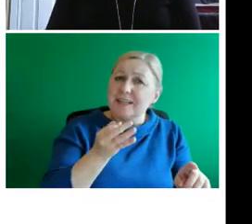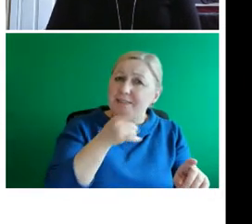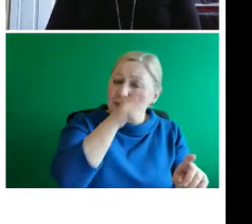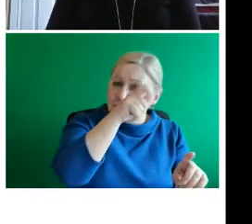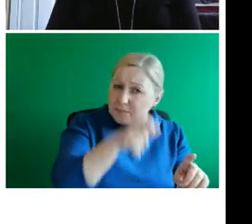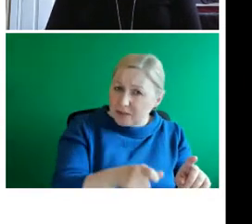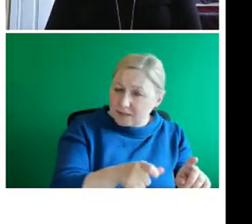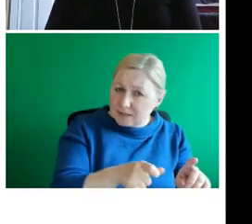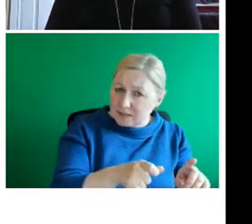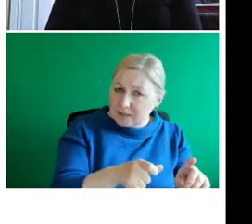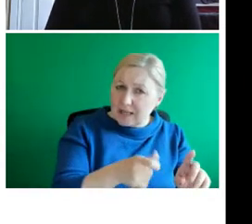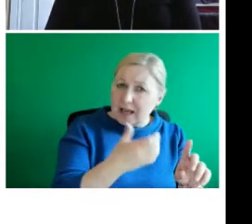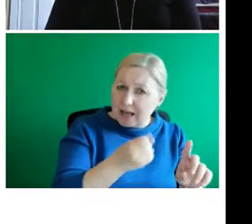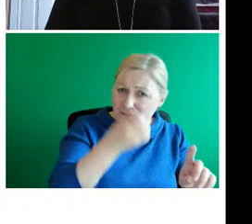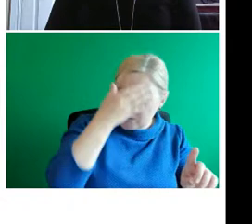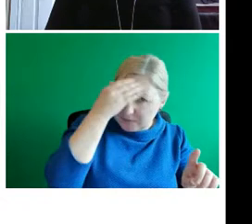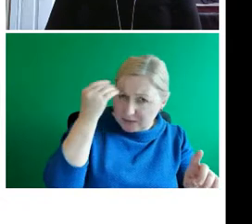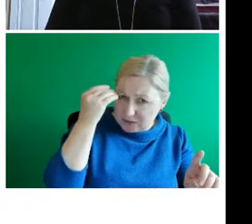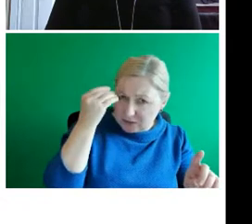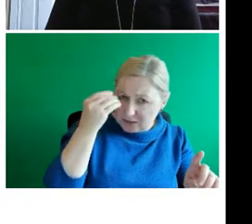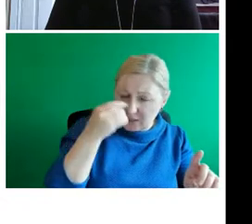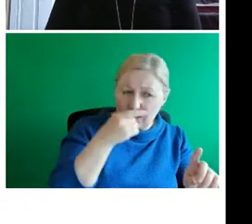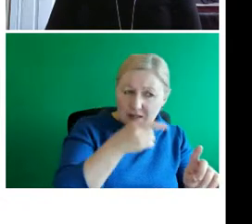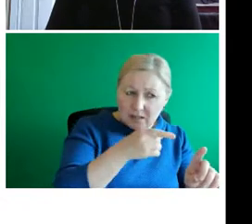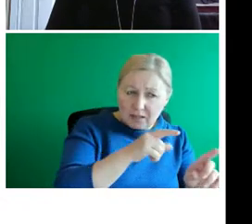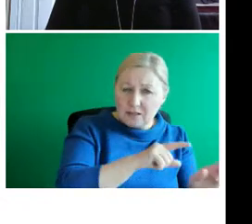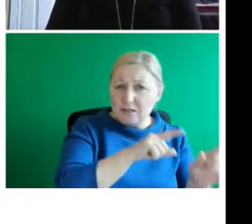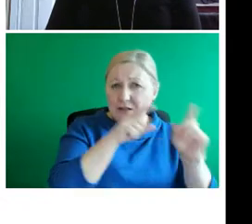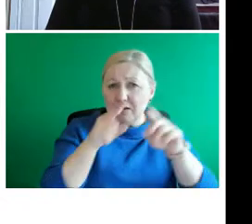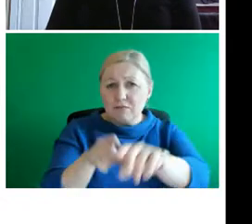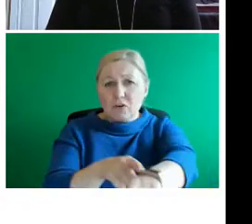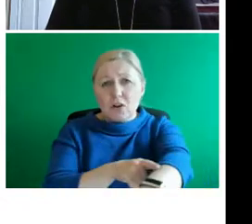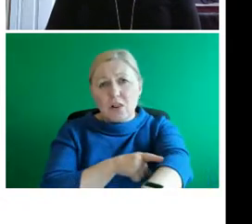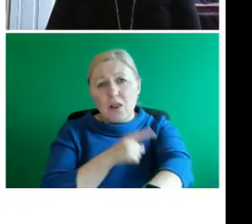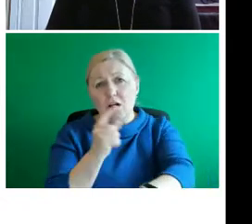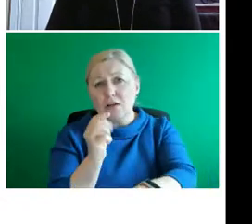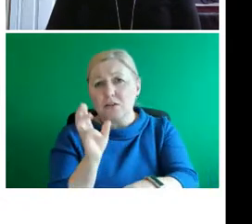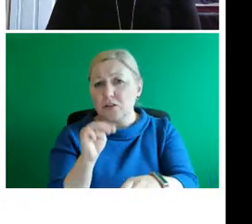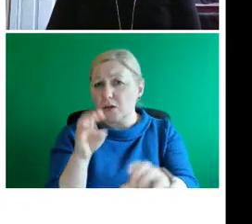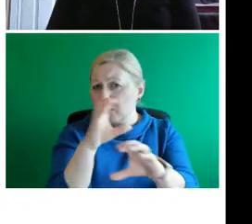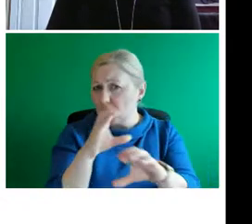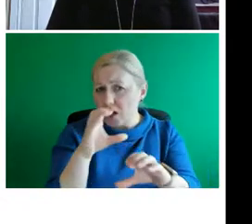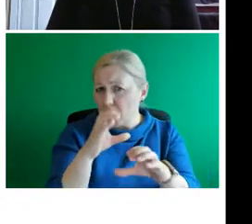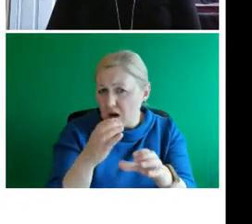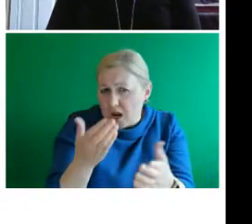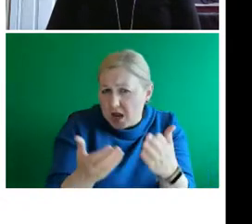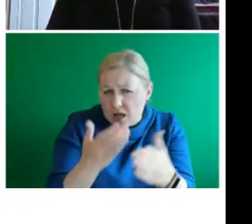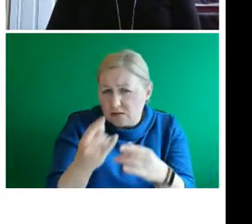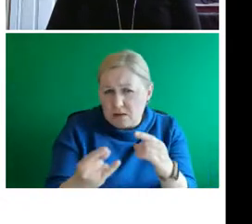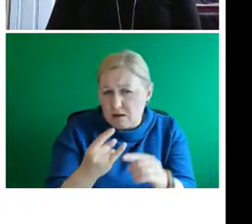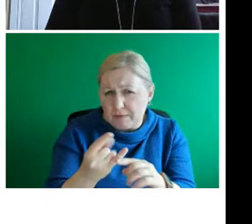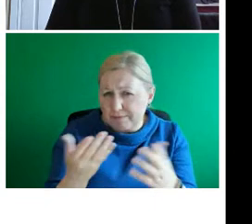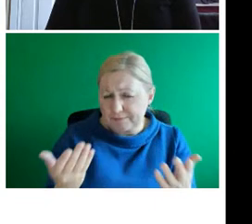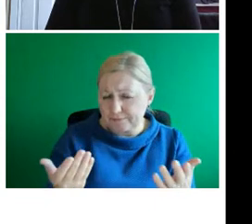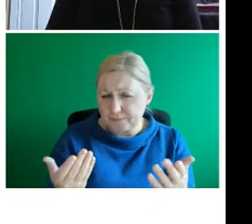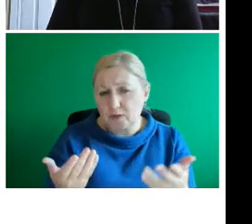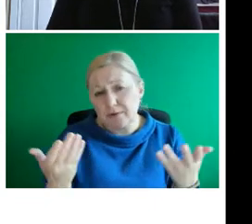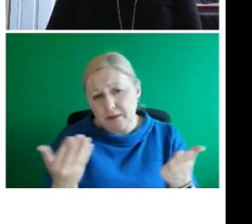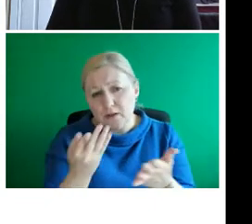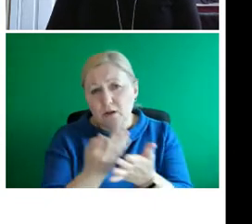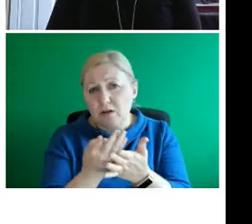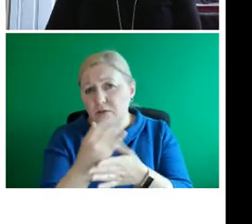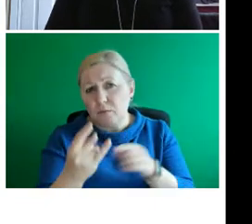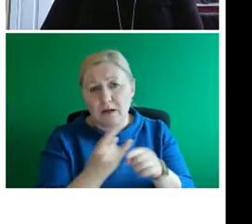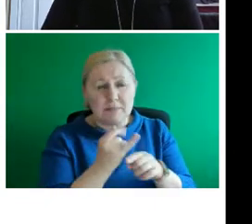long-term residential care? So one of the common scenarios I've seen is unfortunately someone who might be living at home, no